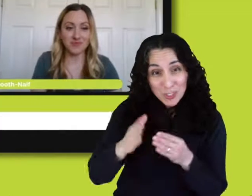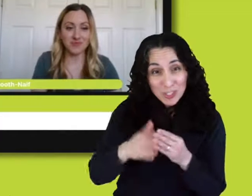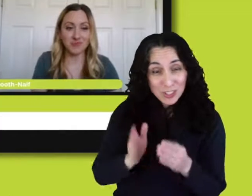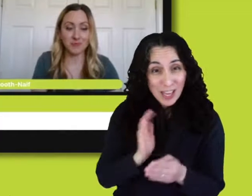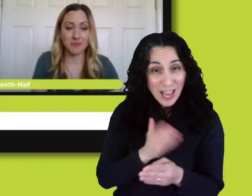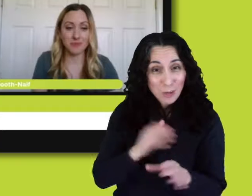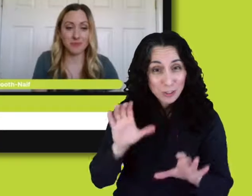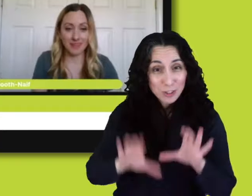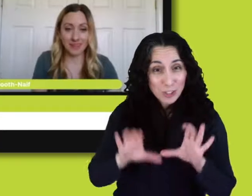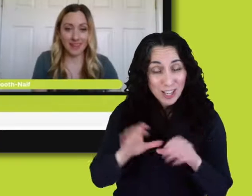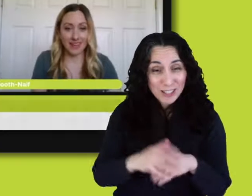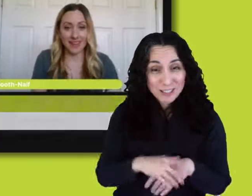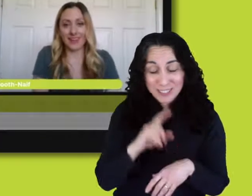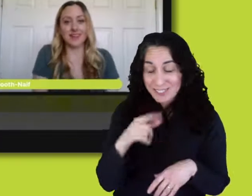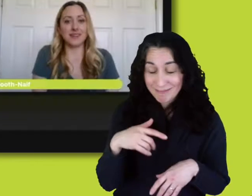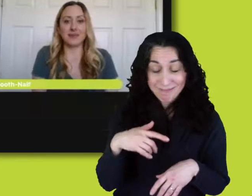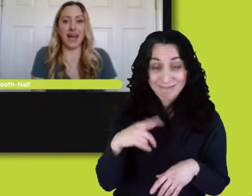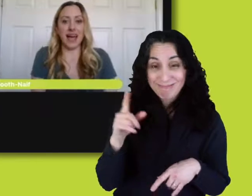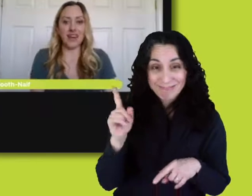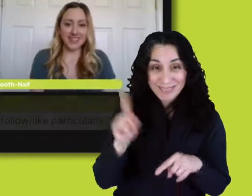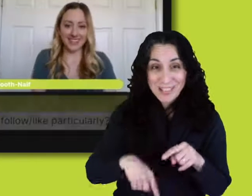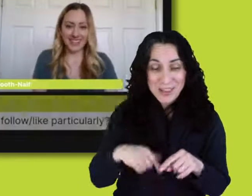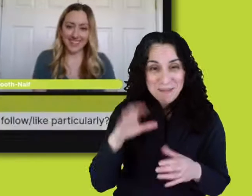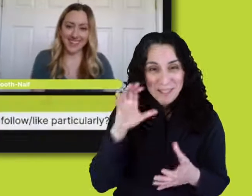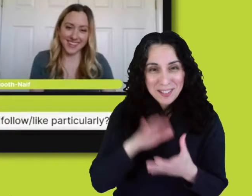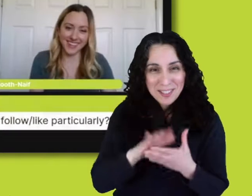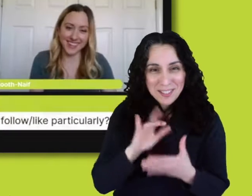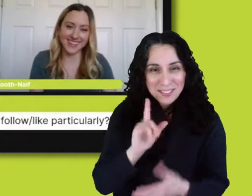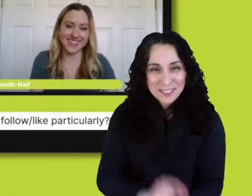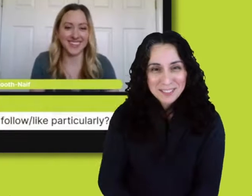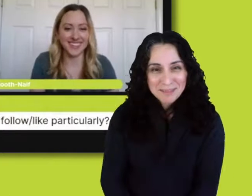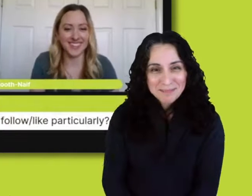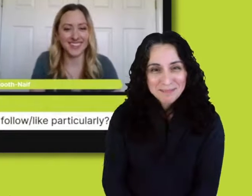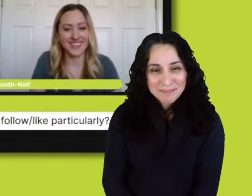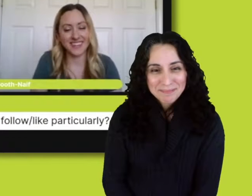up to the end of our chat, which is so crazy. Like, I